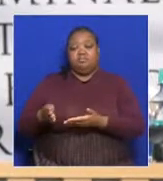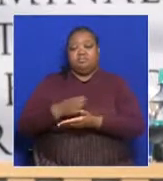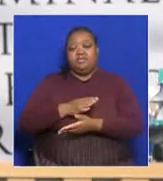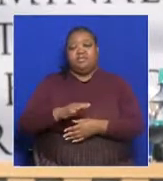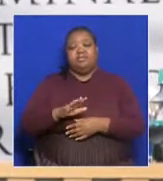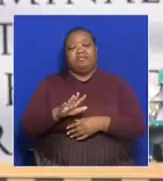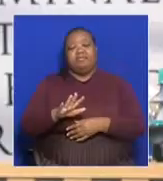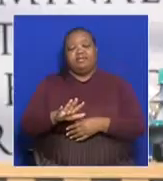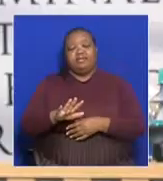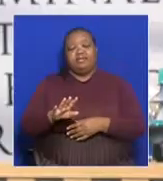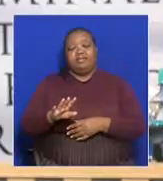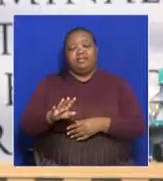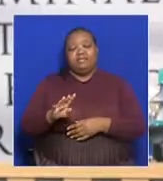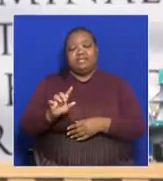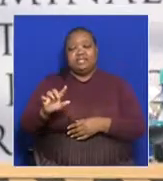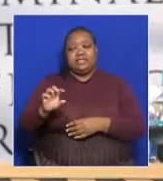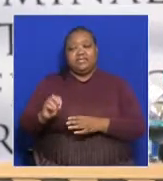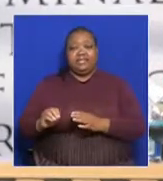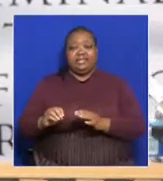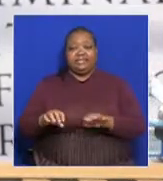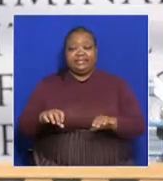It's easier to work off